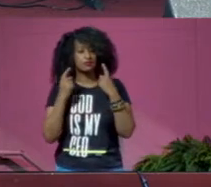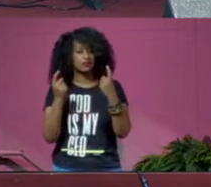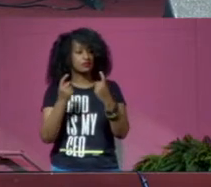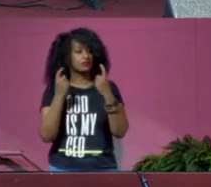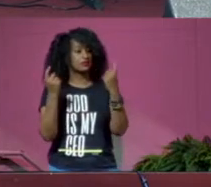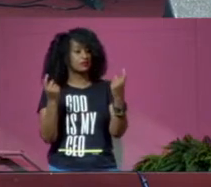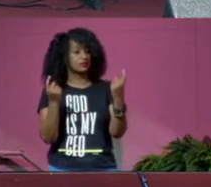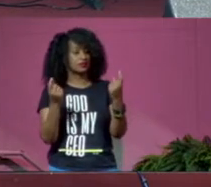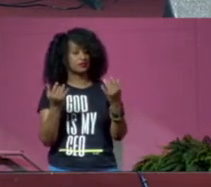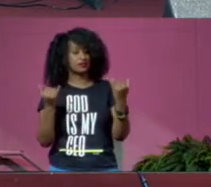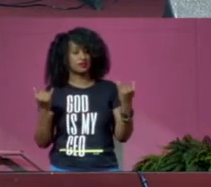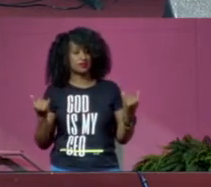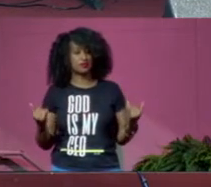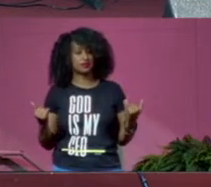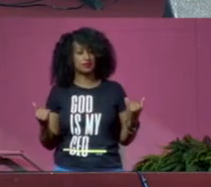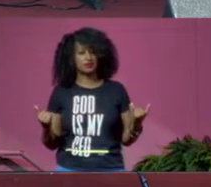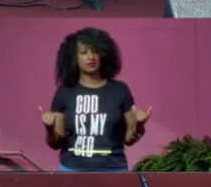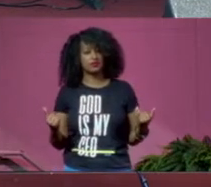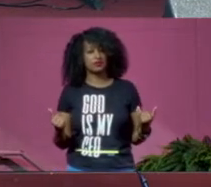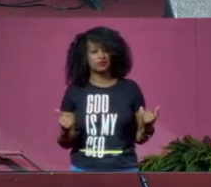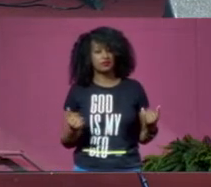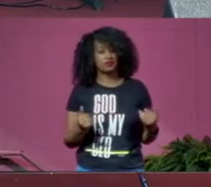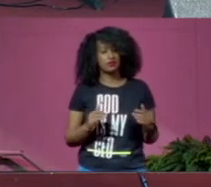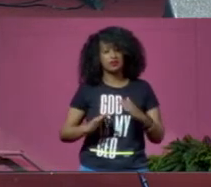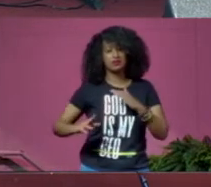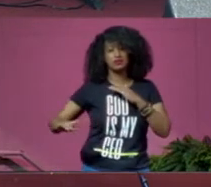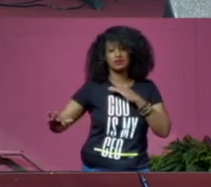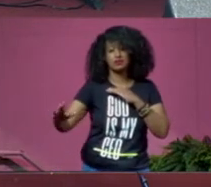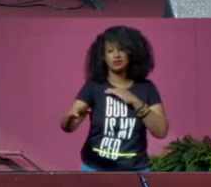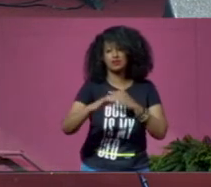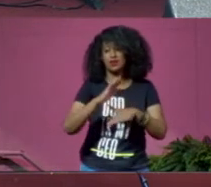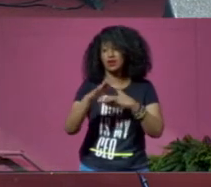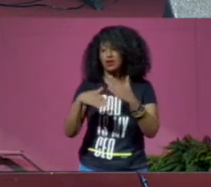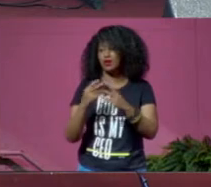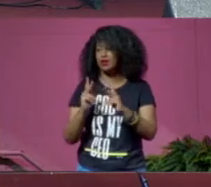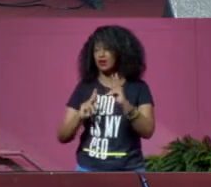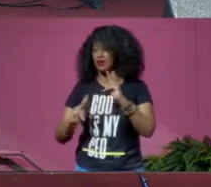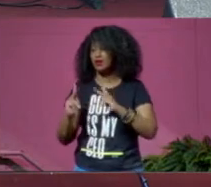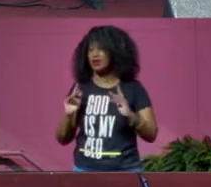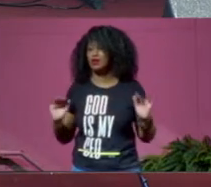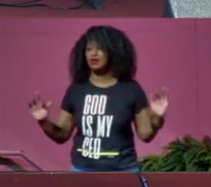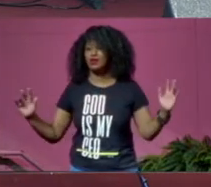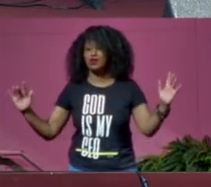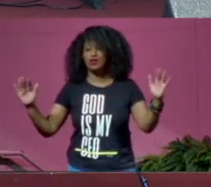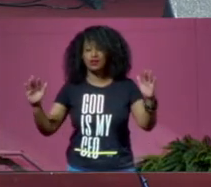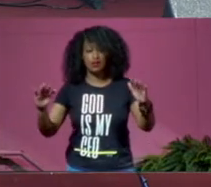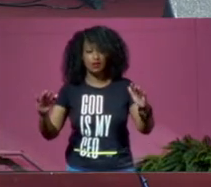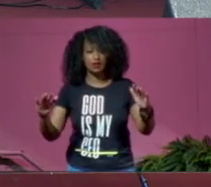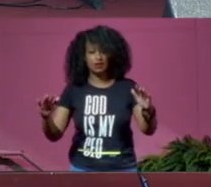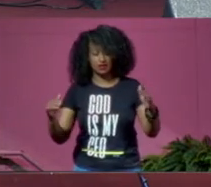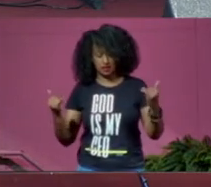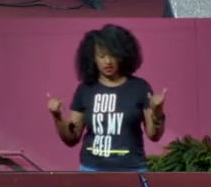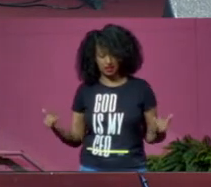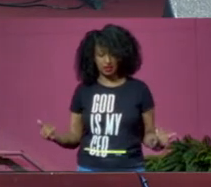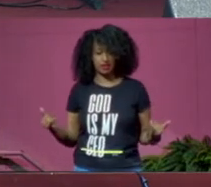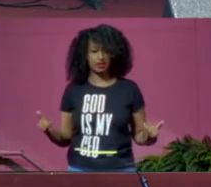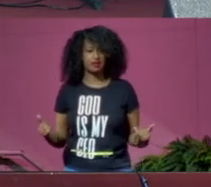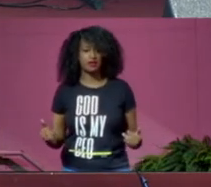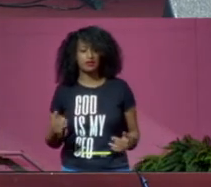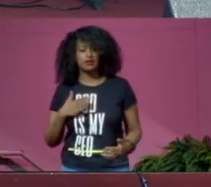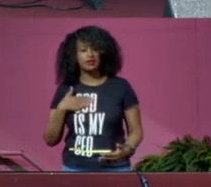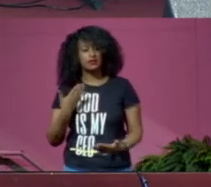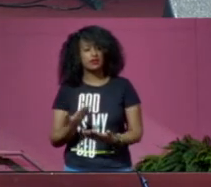Judean countryside and all the people of Jerusalem went out to him, confessing their sins. They were baptized by